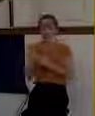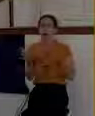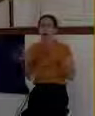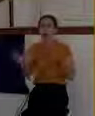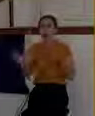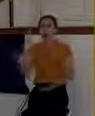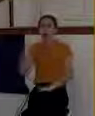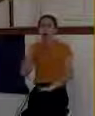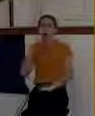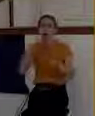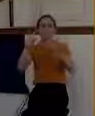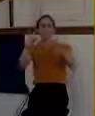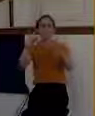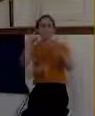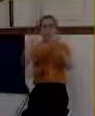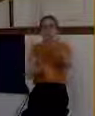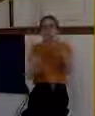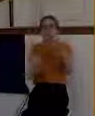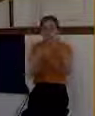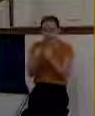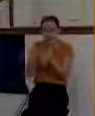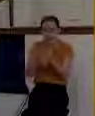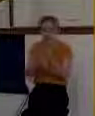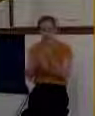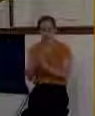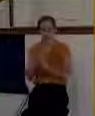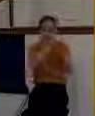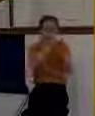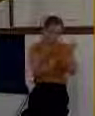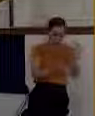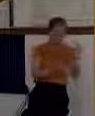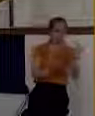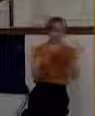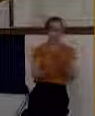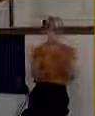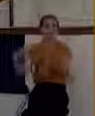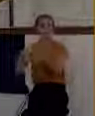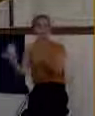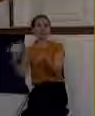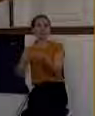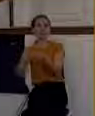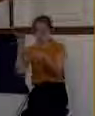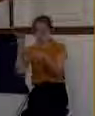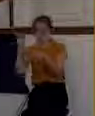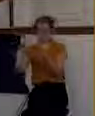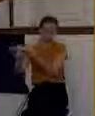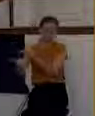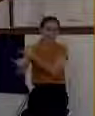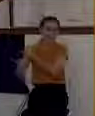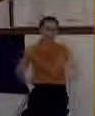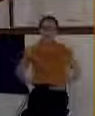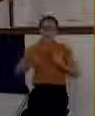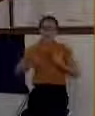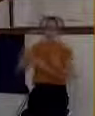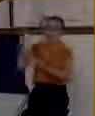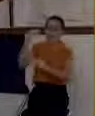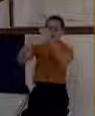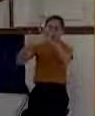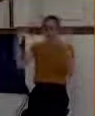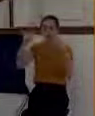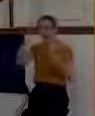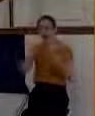like he was raised from the dead, we too will live again. God has the power to make the dead come to life.